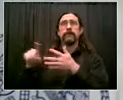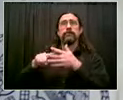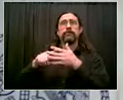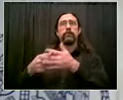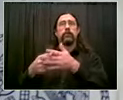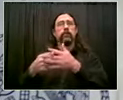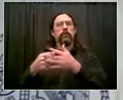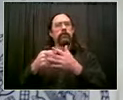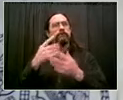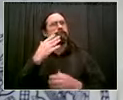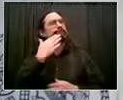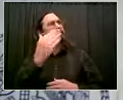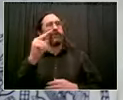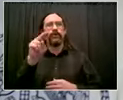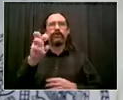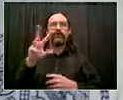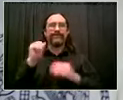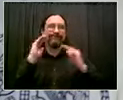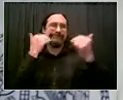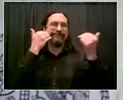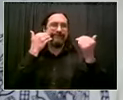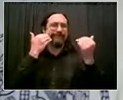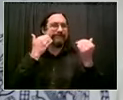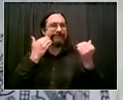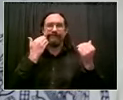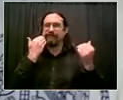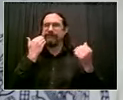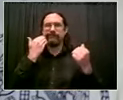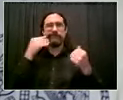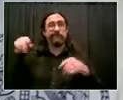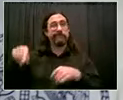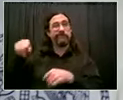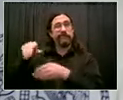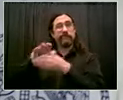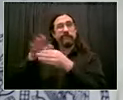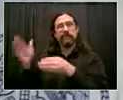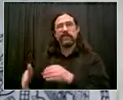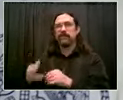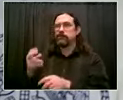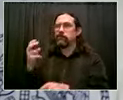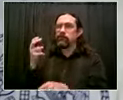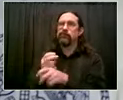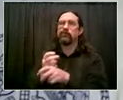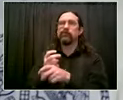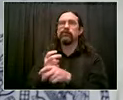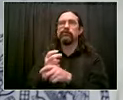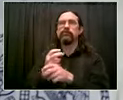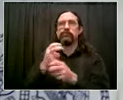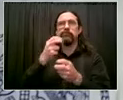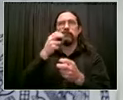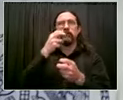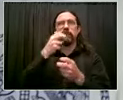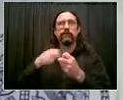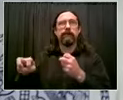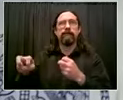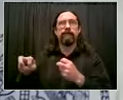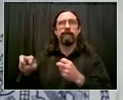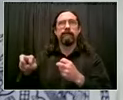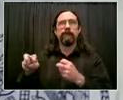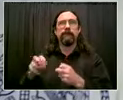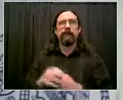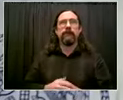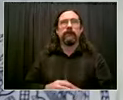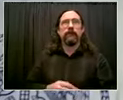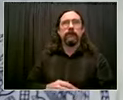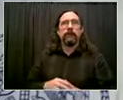And I was in the Rockaways last night with the family of Justin Wallace, and it was just the most painful thing. It was a